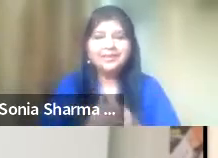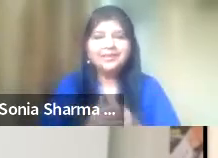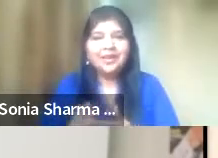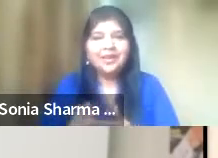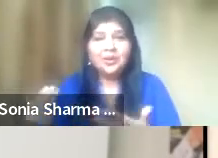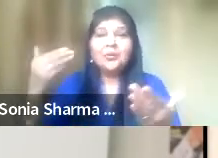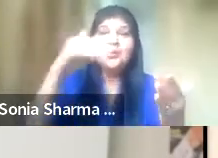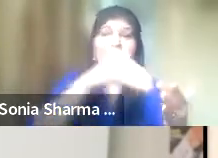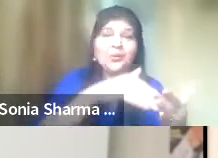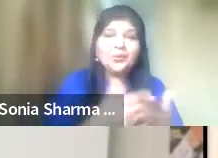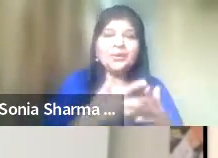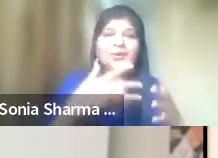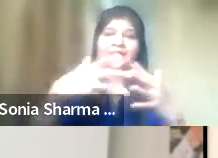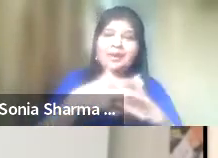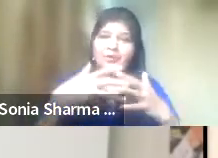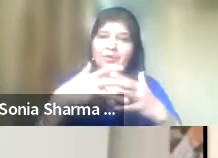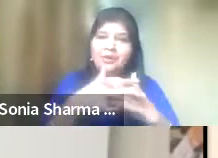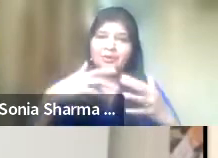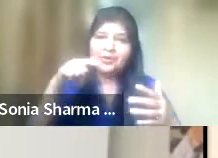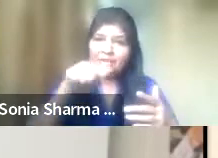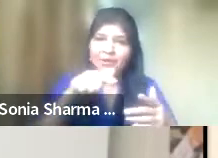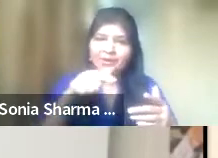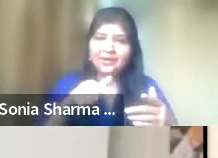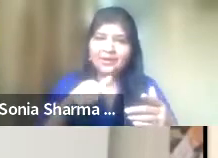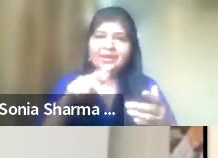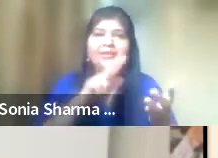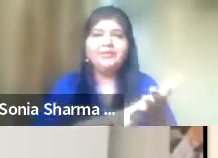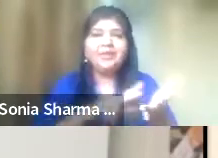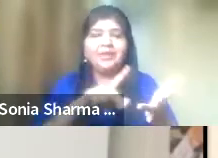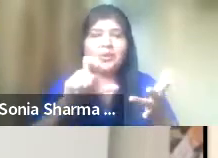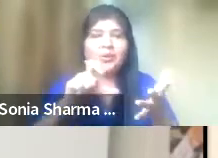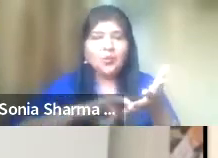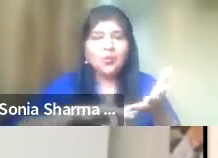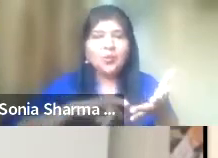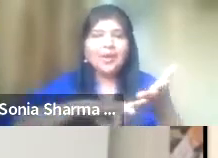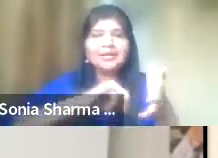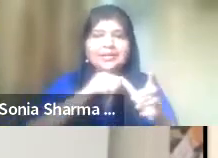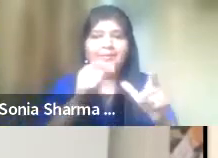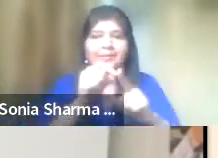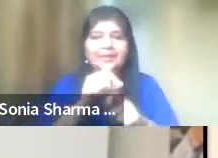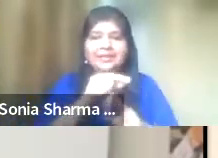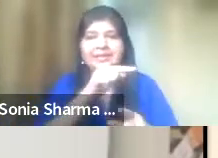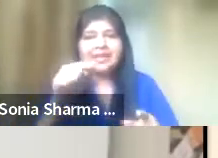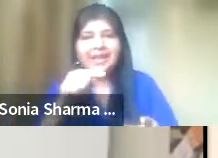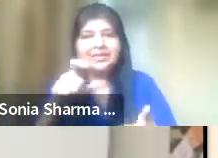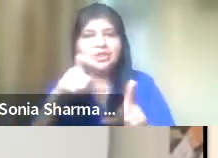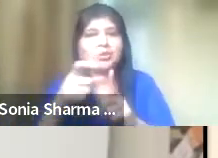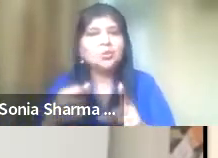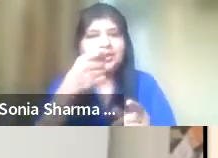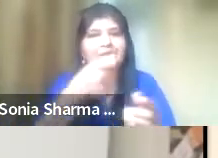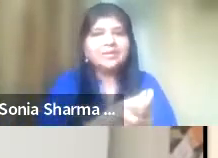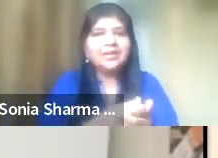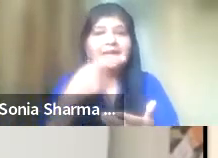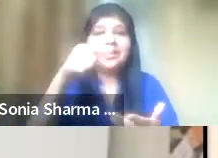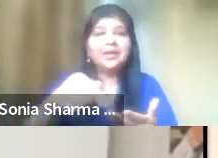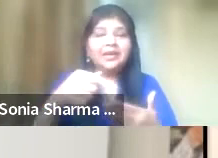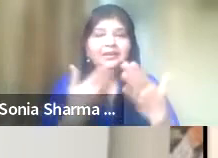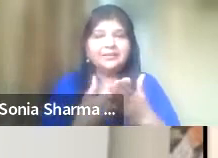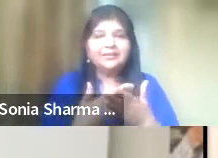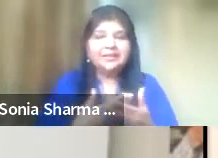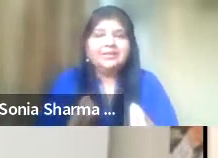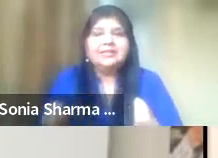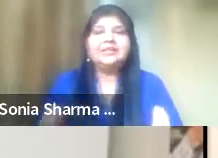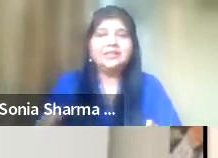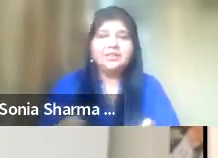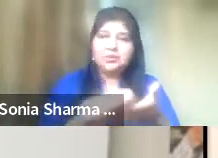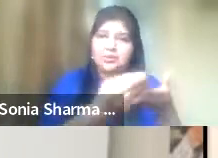.voiceofsap.org slash donation and give your generous donation to vosap so